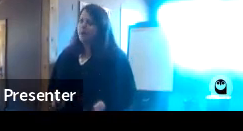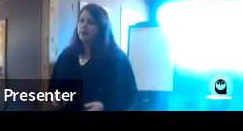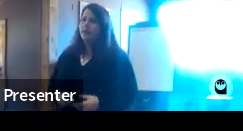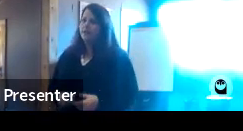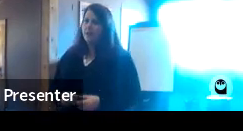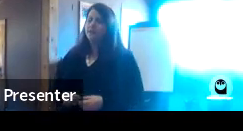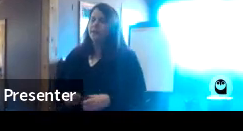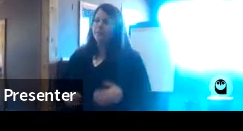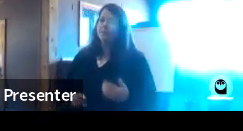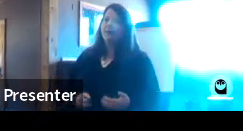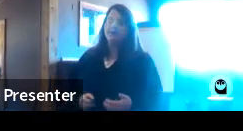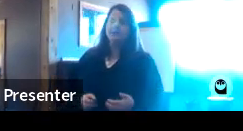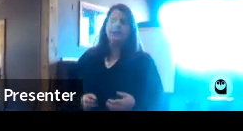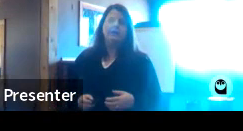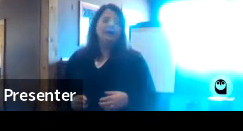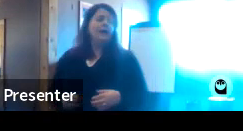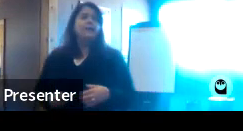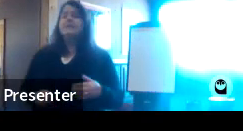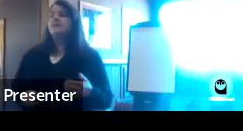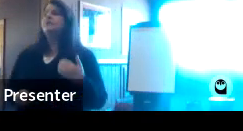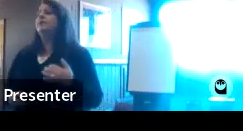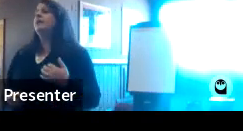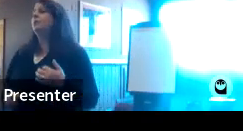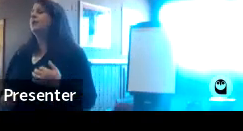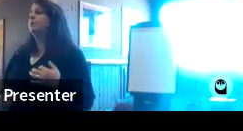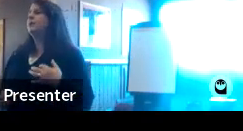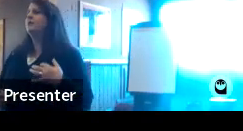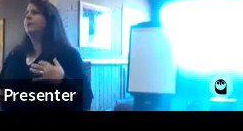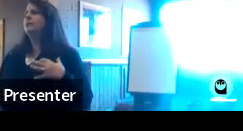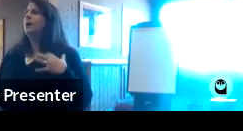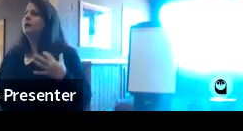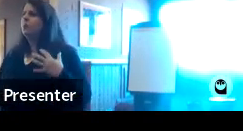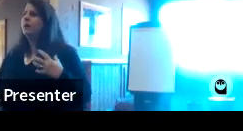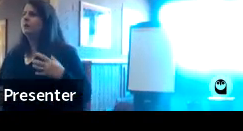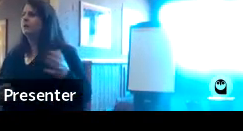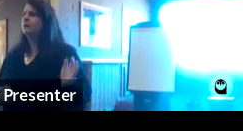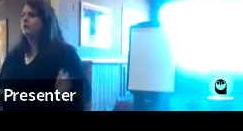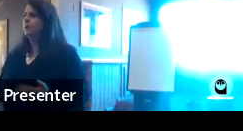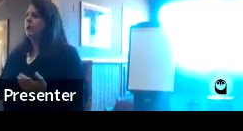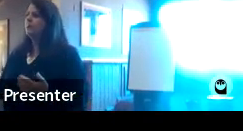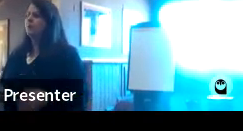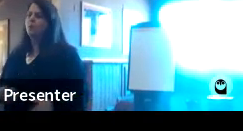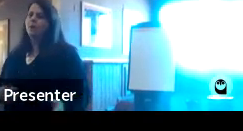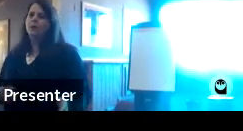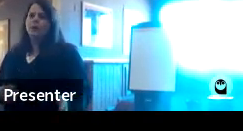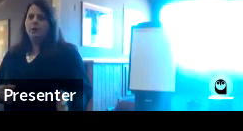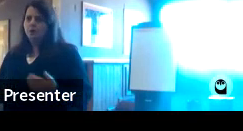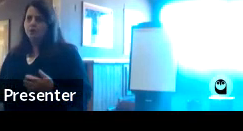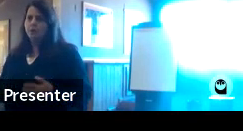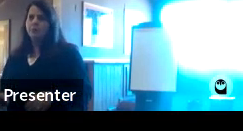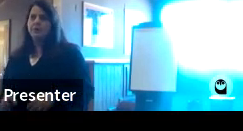continually trying to educate and to get people to understand. And they still fight with what they've been hardwired, you know, growing up,